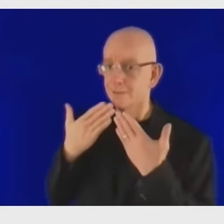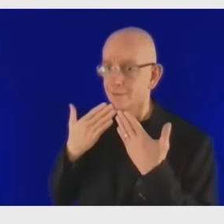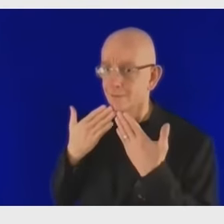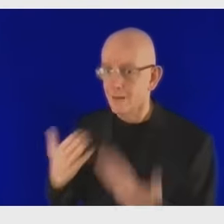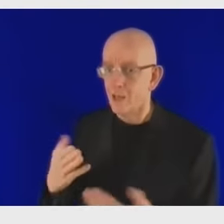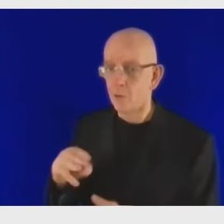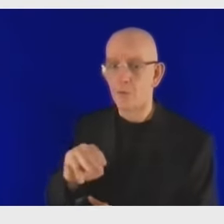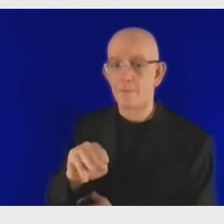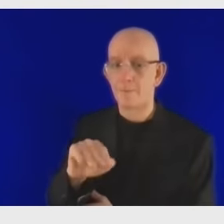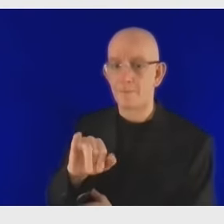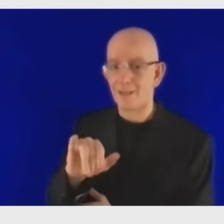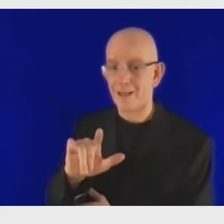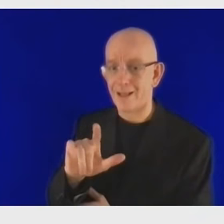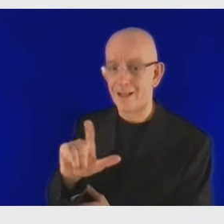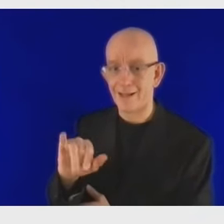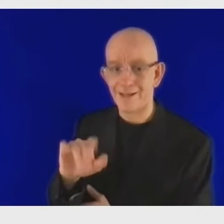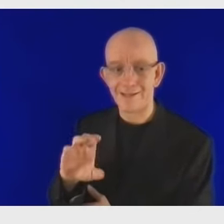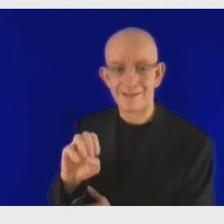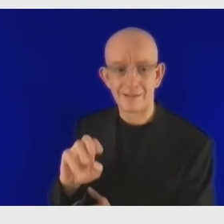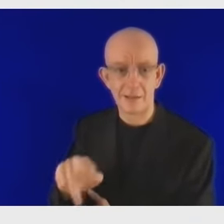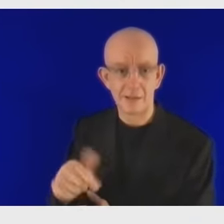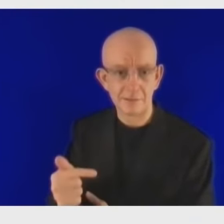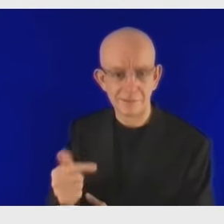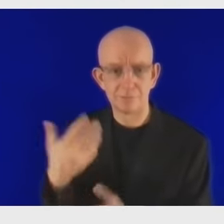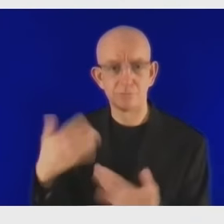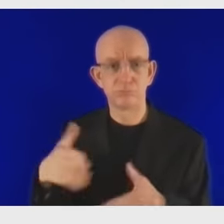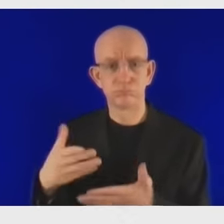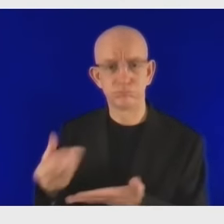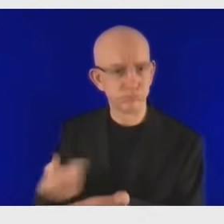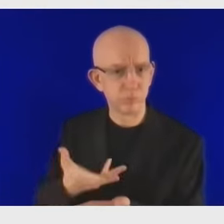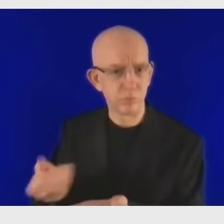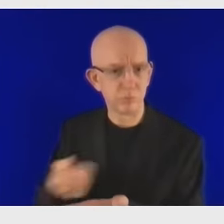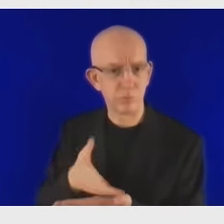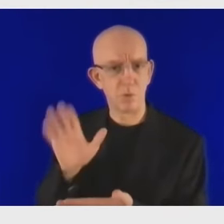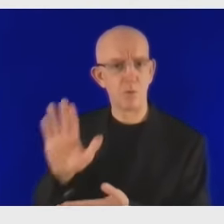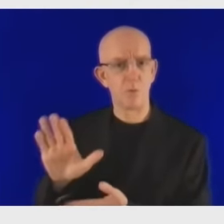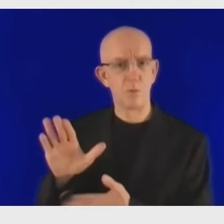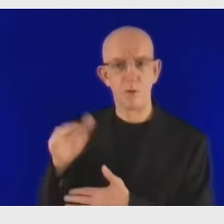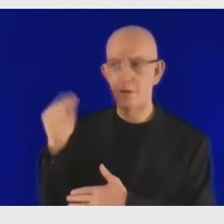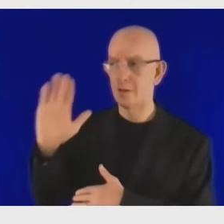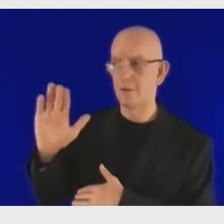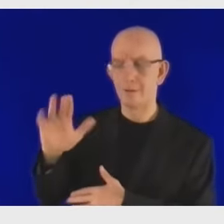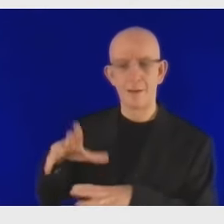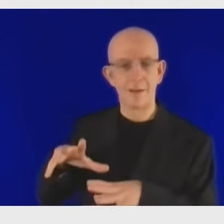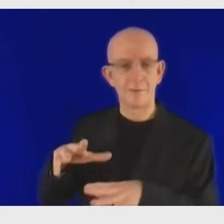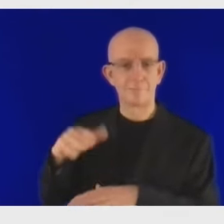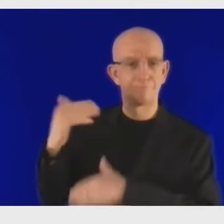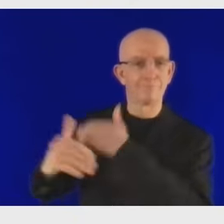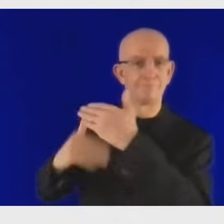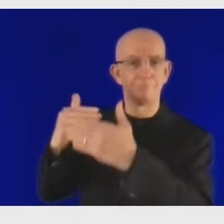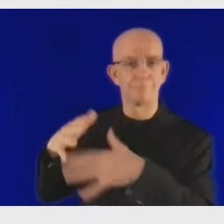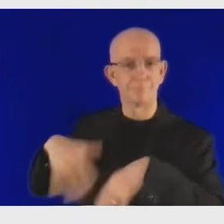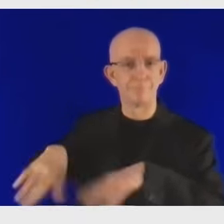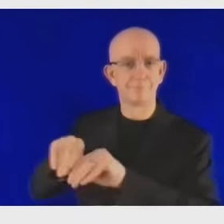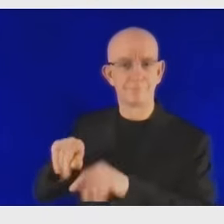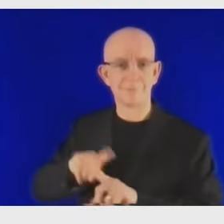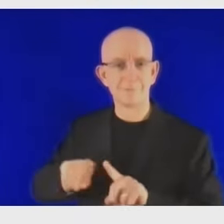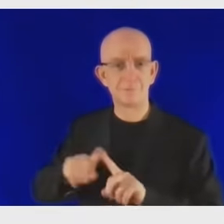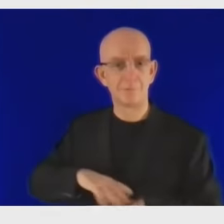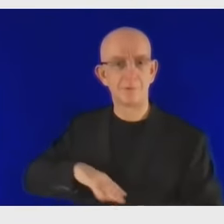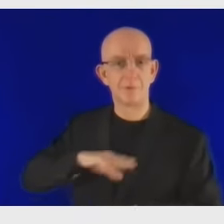intergenerational conversation still lives on so strongly across Pacific Island countries. And I really thank you and applaud you for sharing your